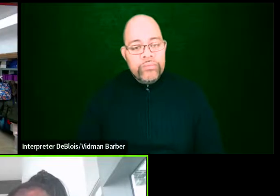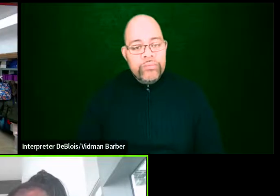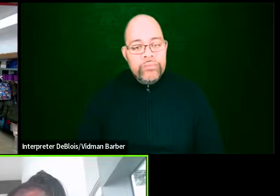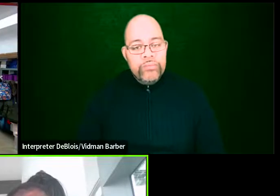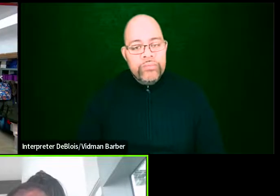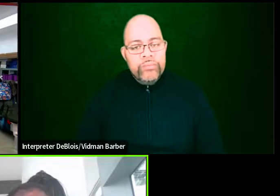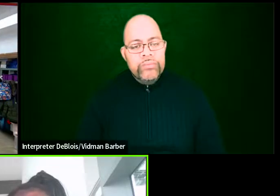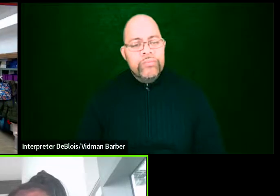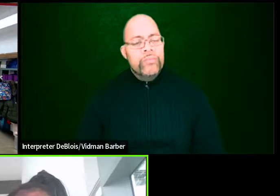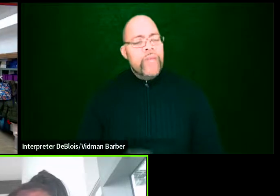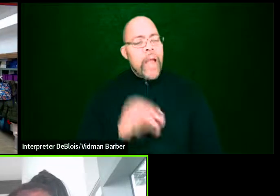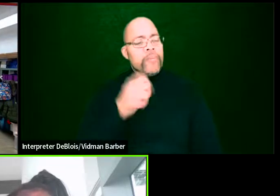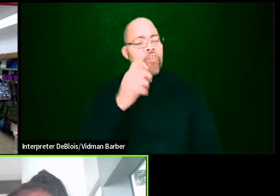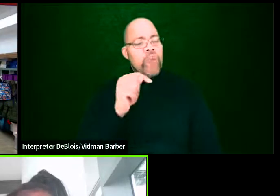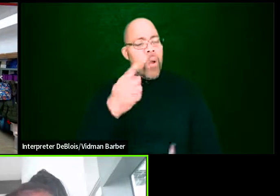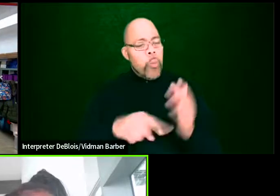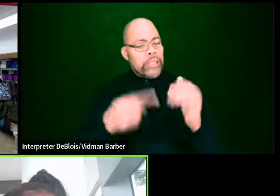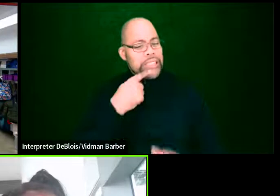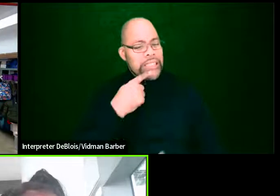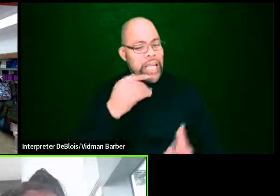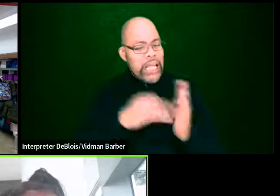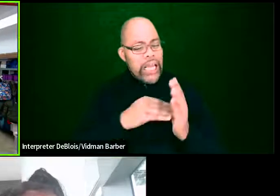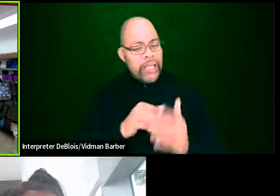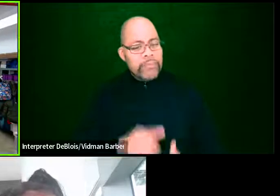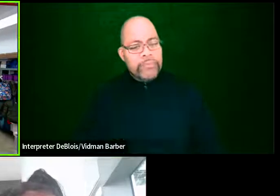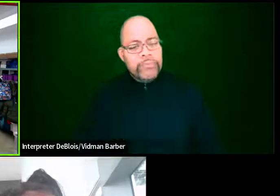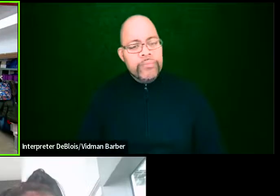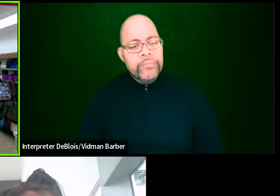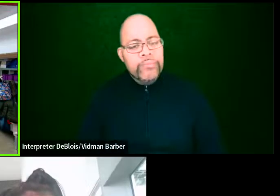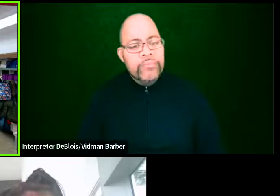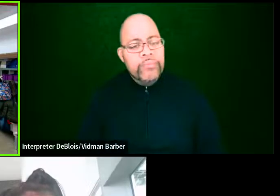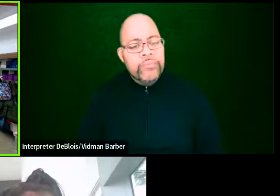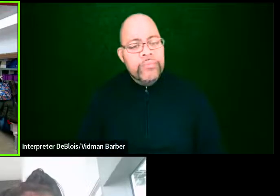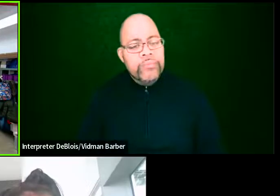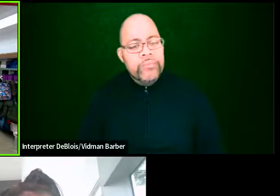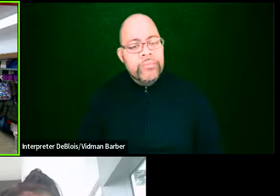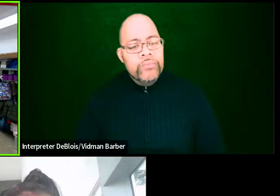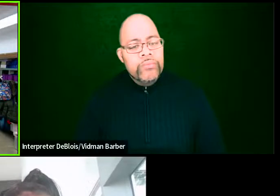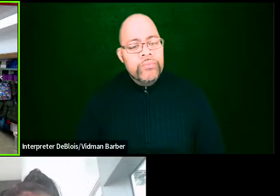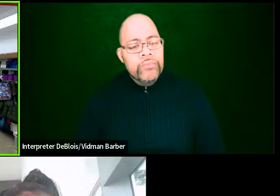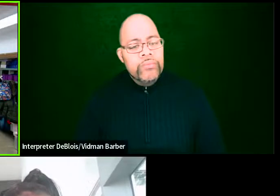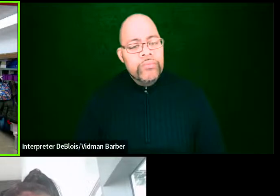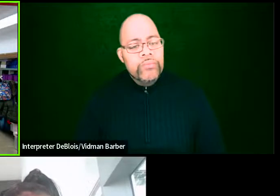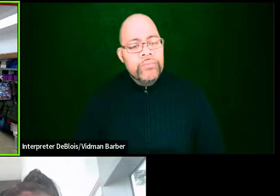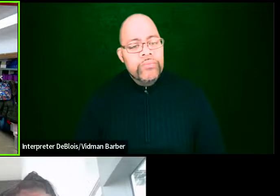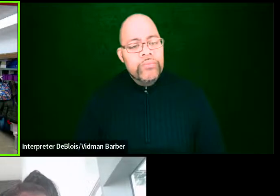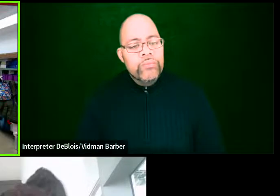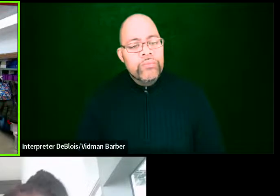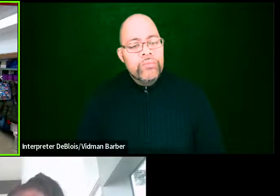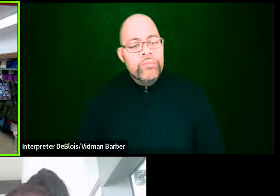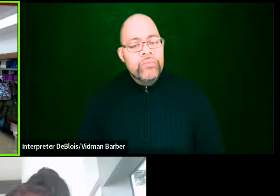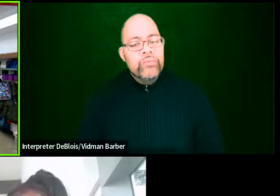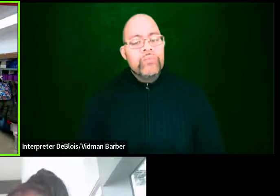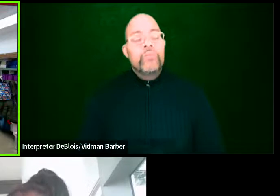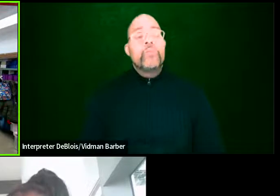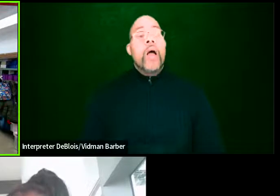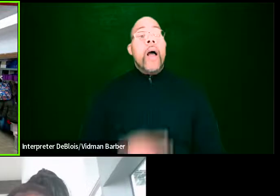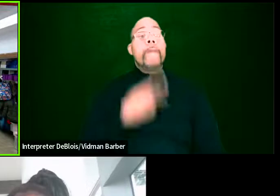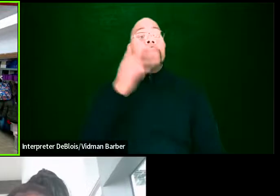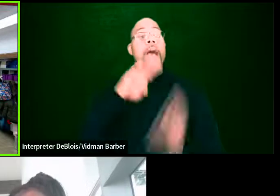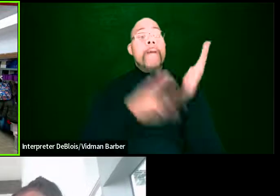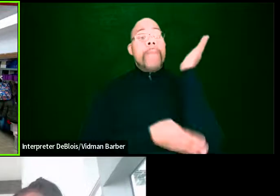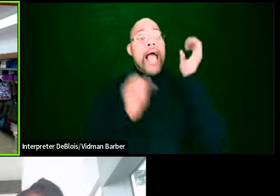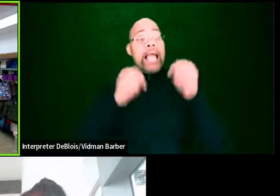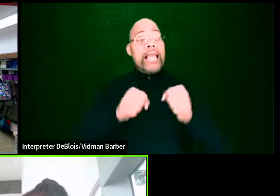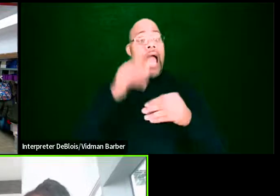Miss Crown, what did they say? I'm sorry. The plastic bags end up going on the street or in the